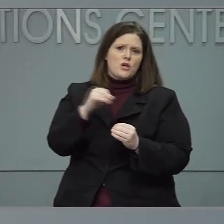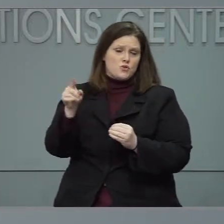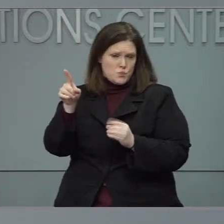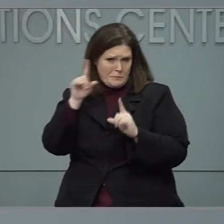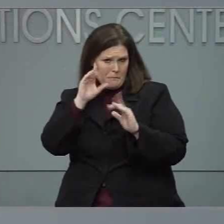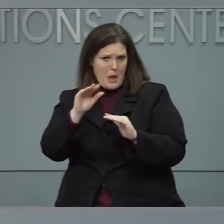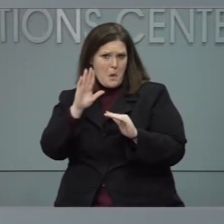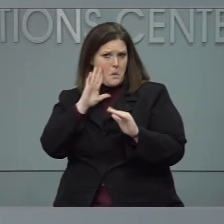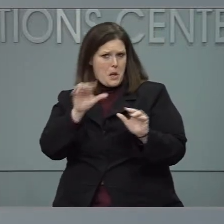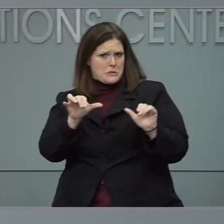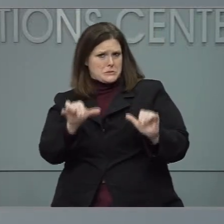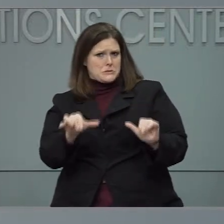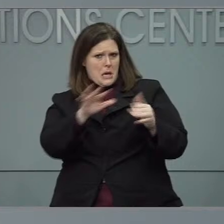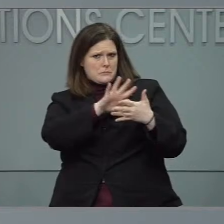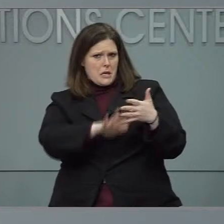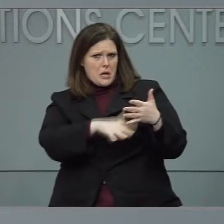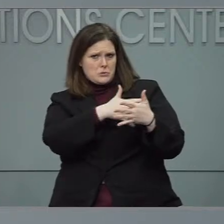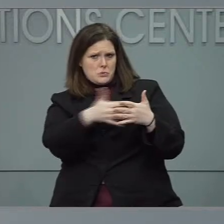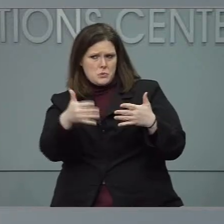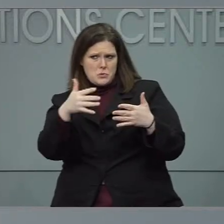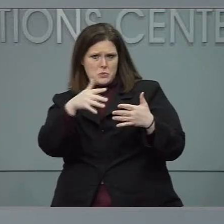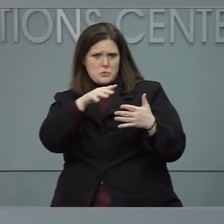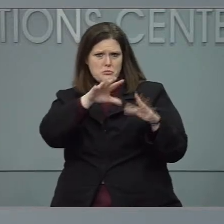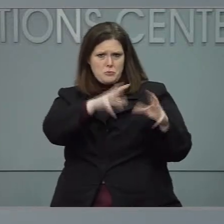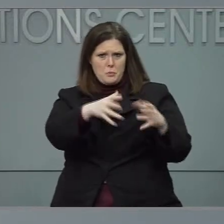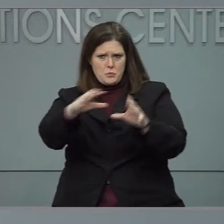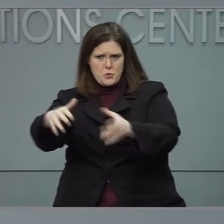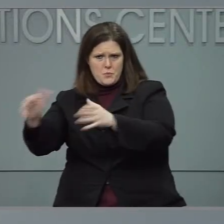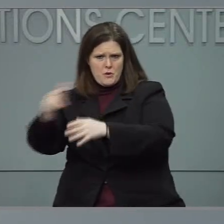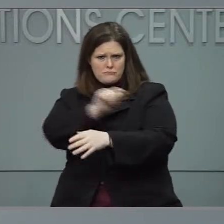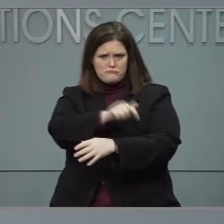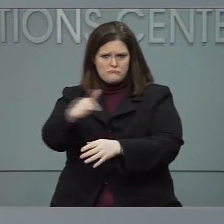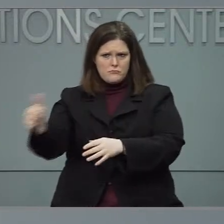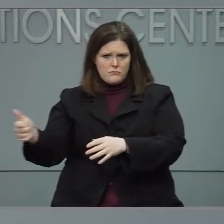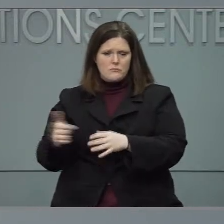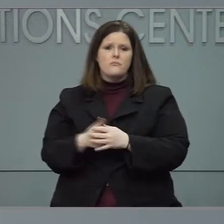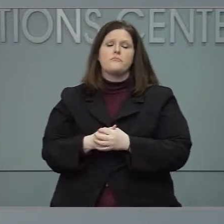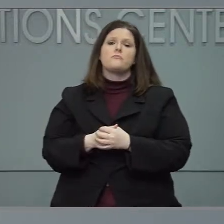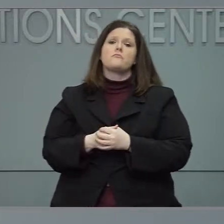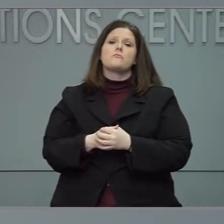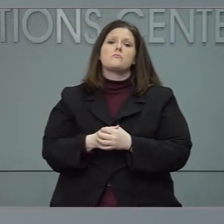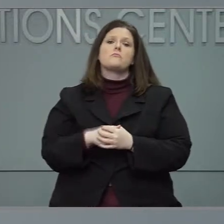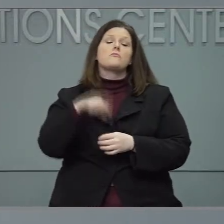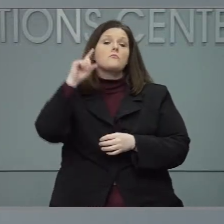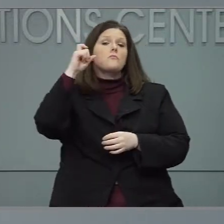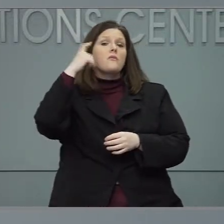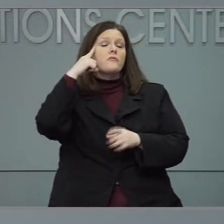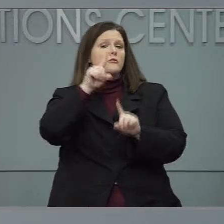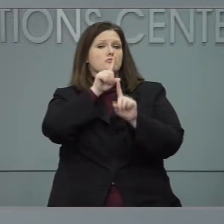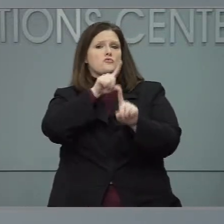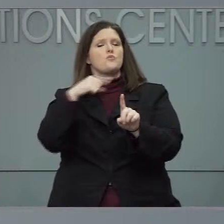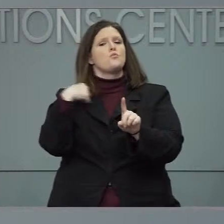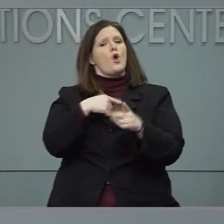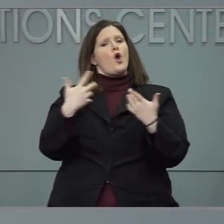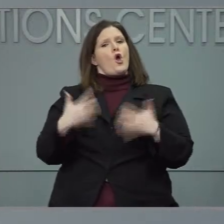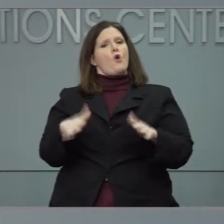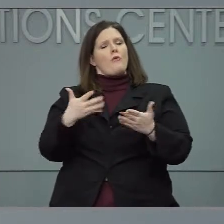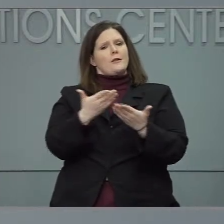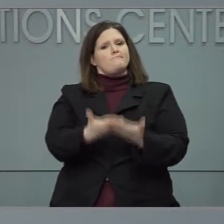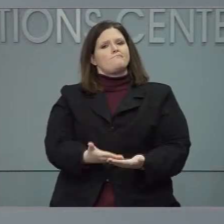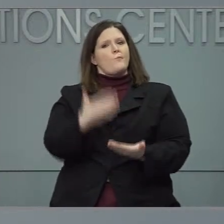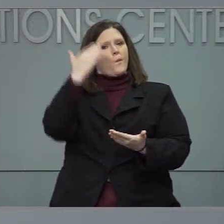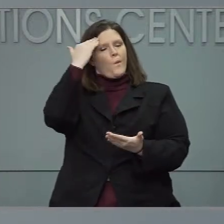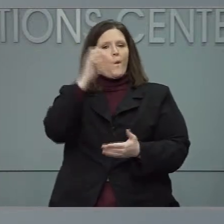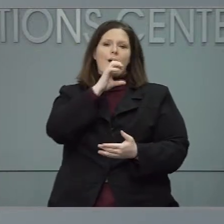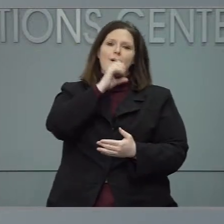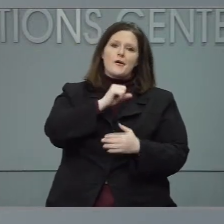medically vulnerable? Well, first, we know that medically vulnerable who are 65 and over, who are essential